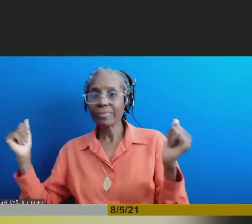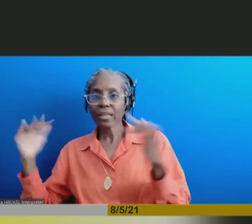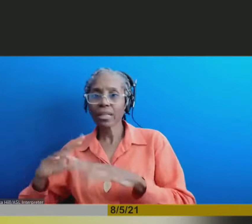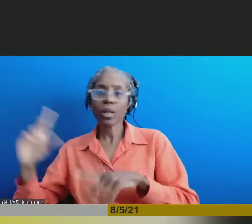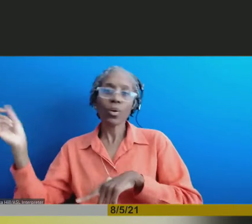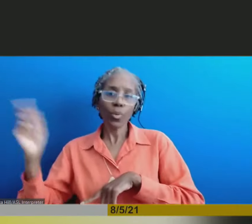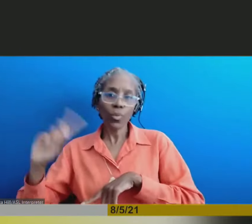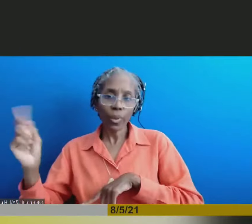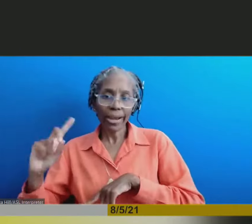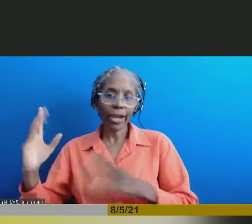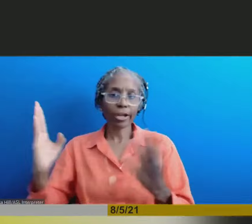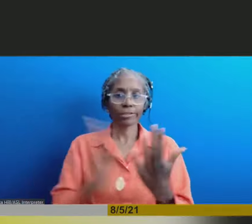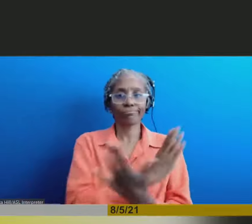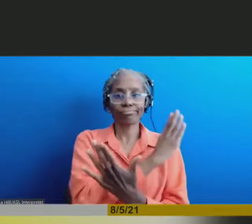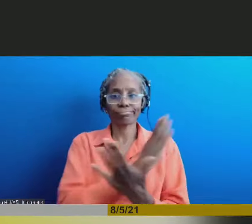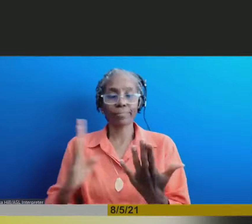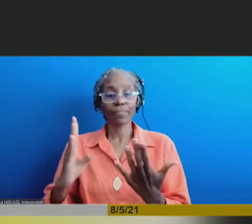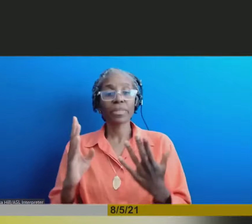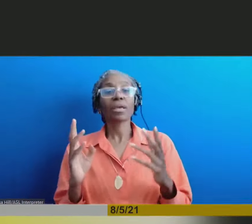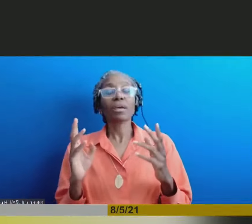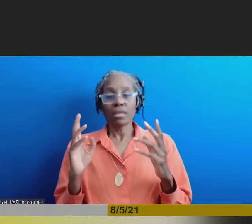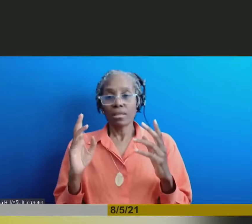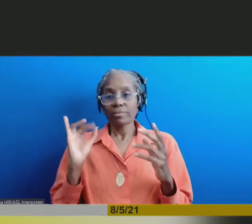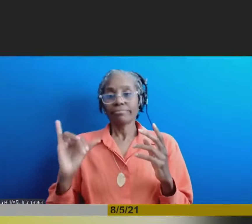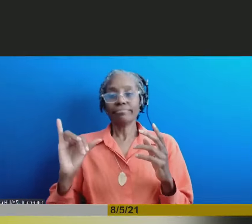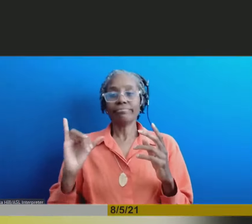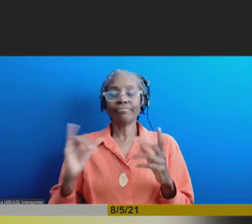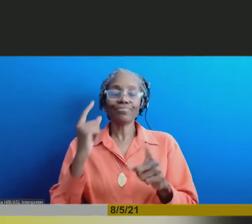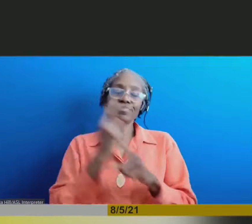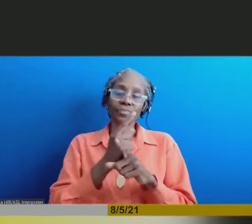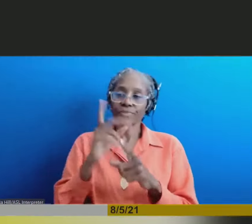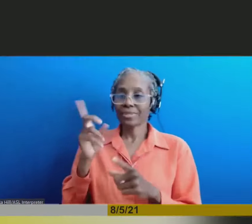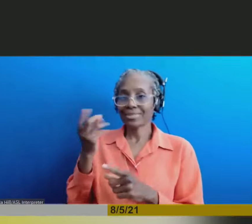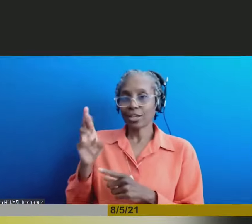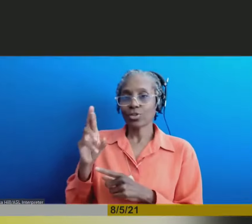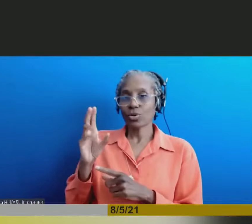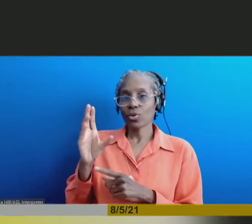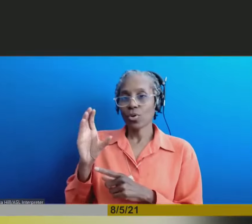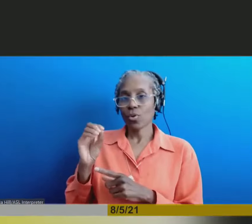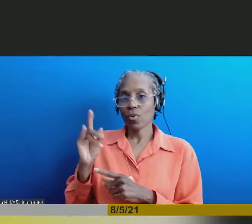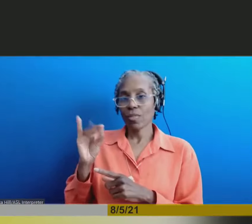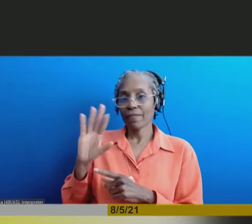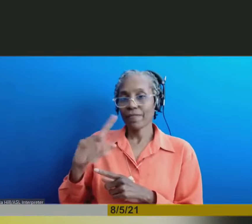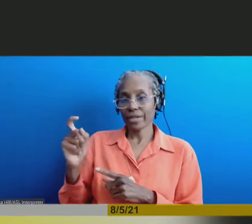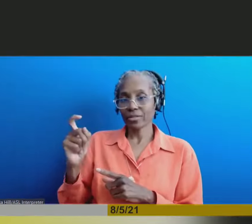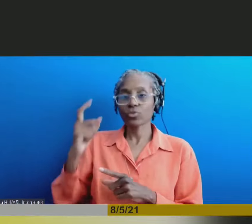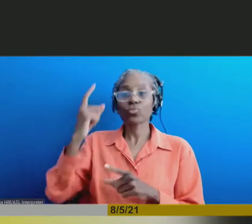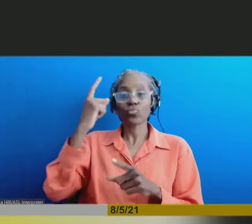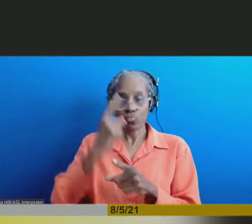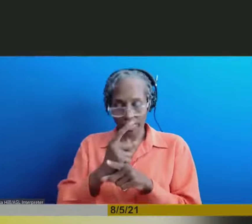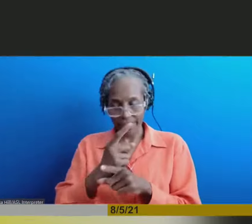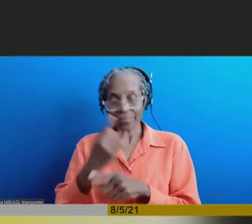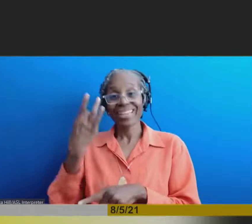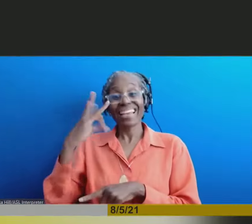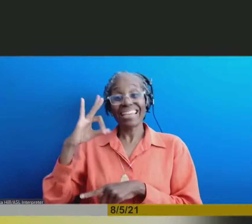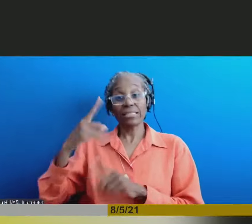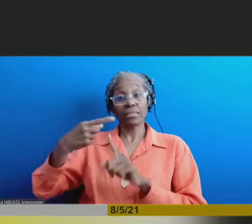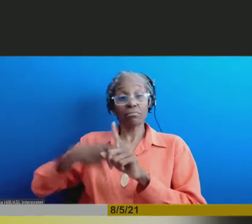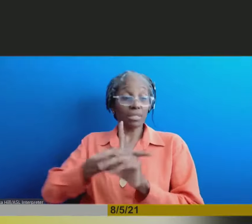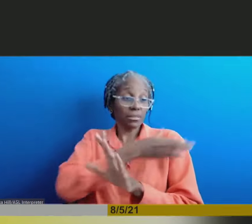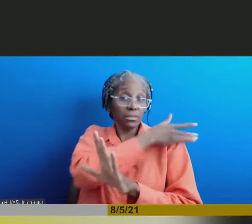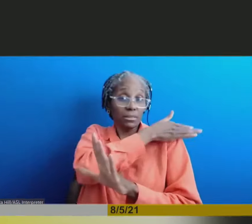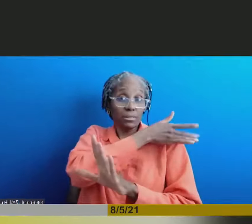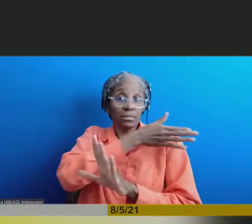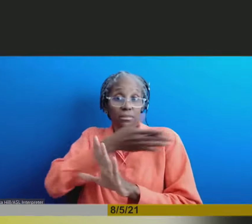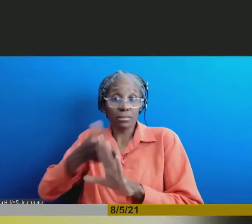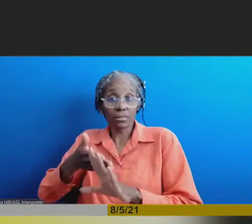spectrum, and people 18 months into this, I think we all know a few of these key things